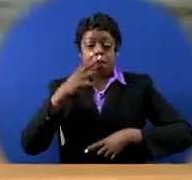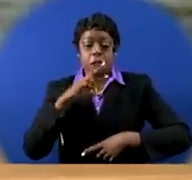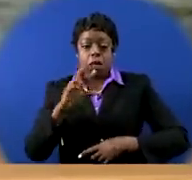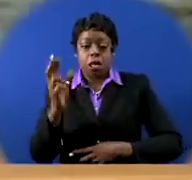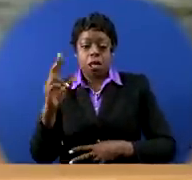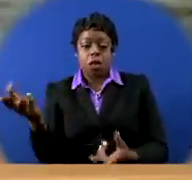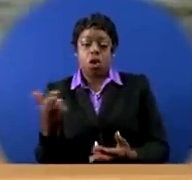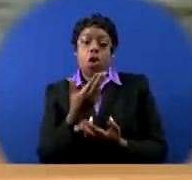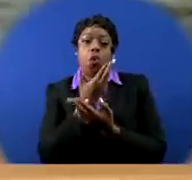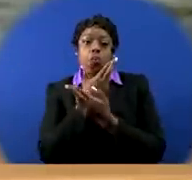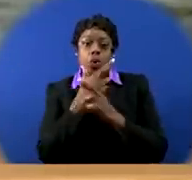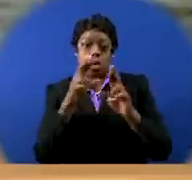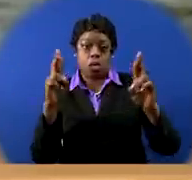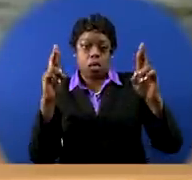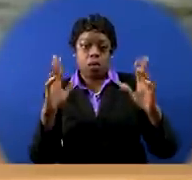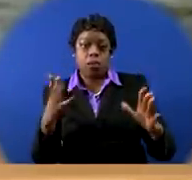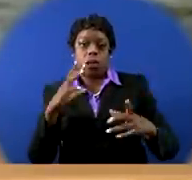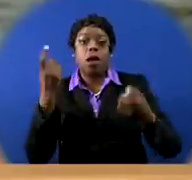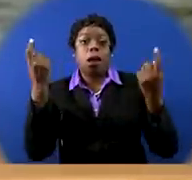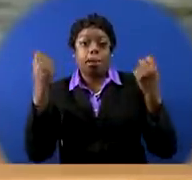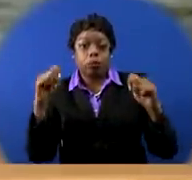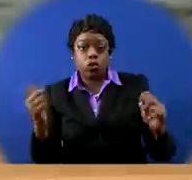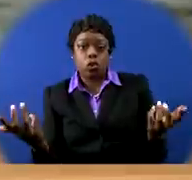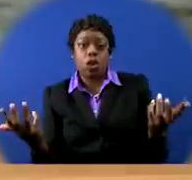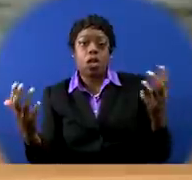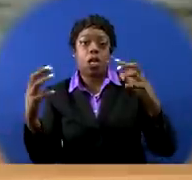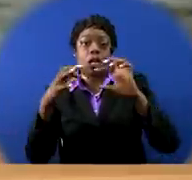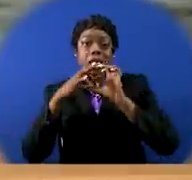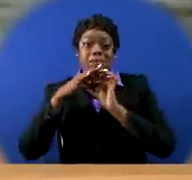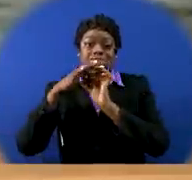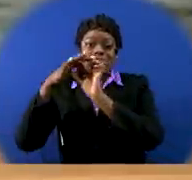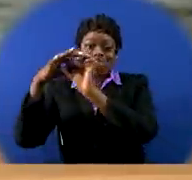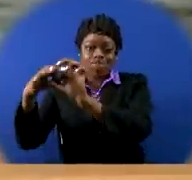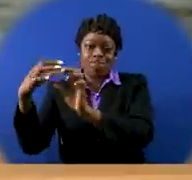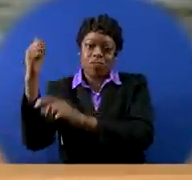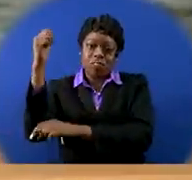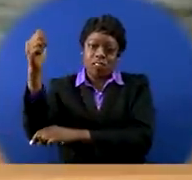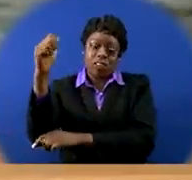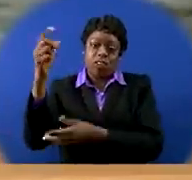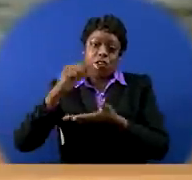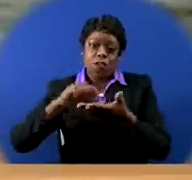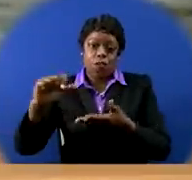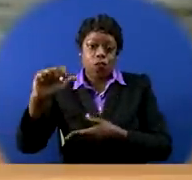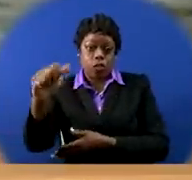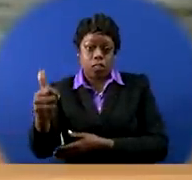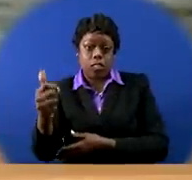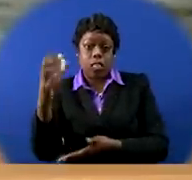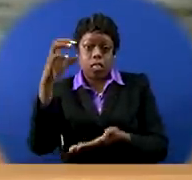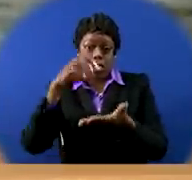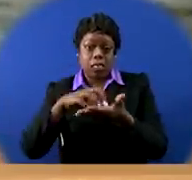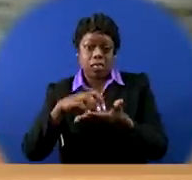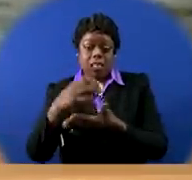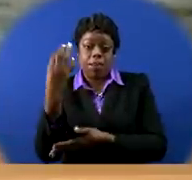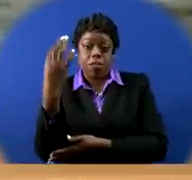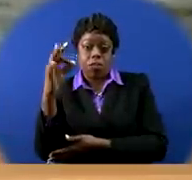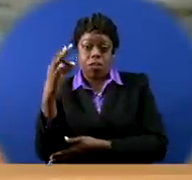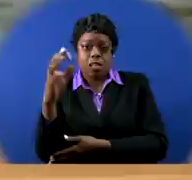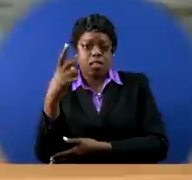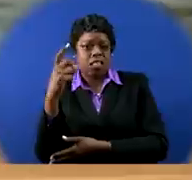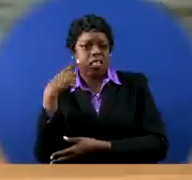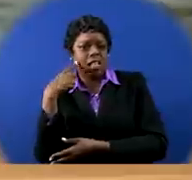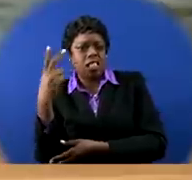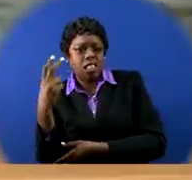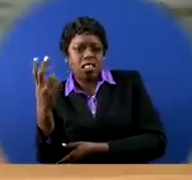in redemption. I'm trying to bring you back to myself. And so in verse 10 of chapter 19, Jesus says to him, listen here,